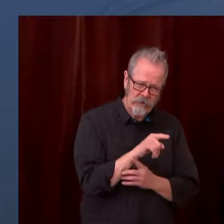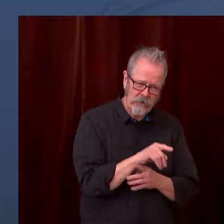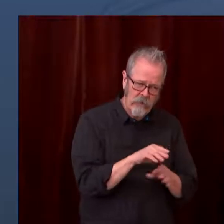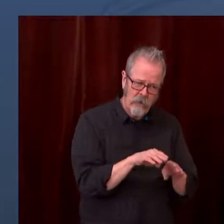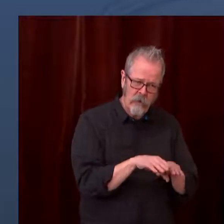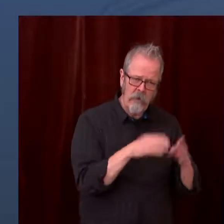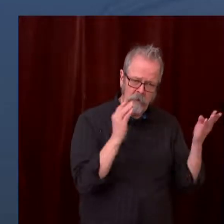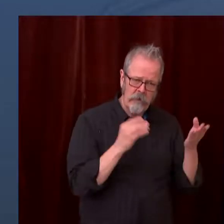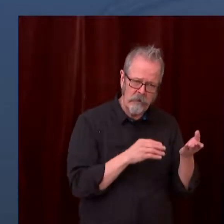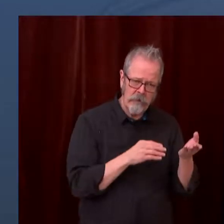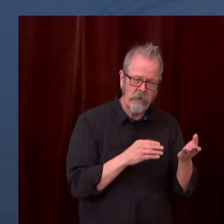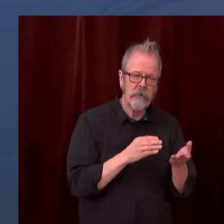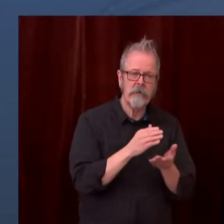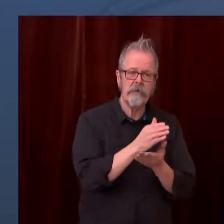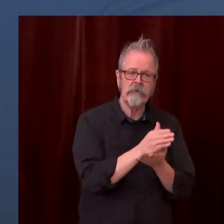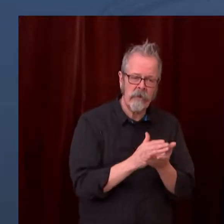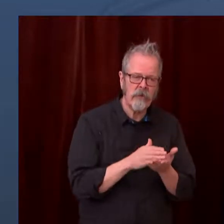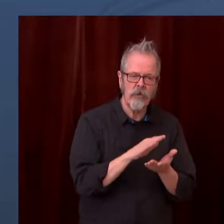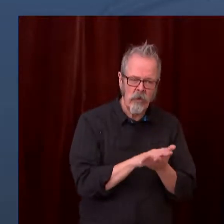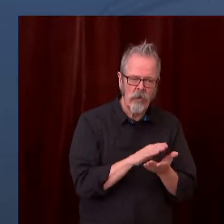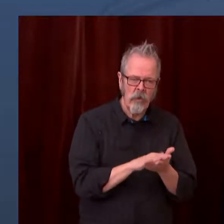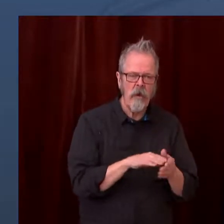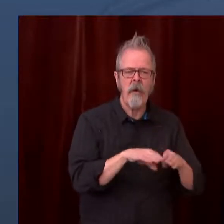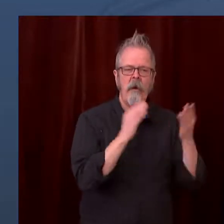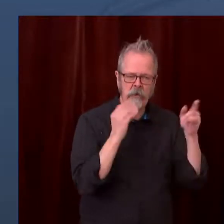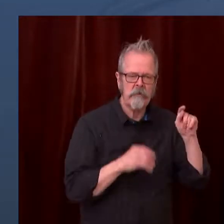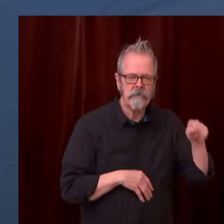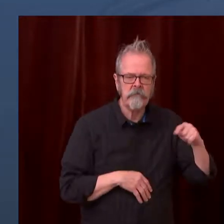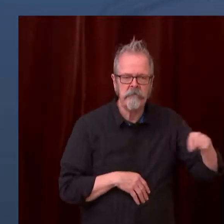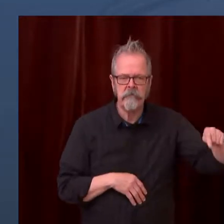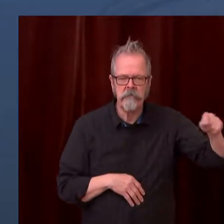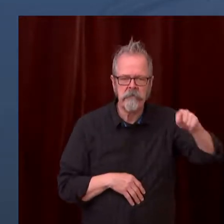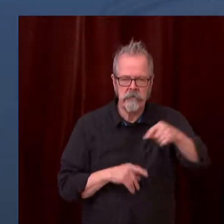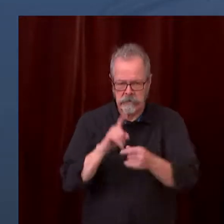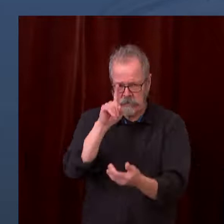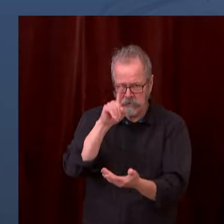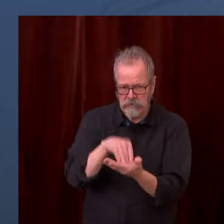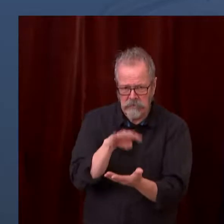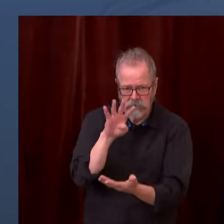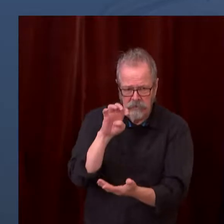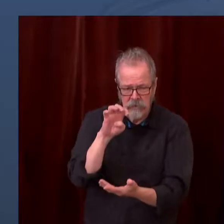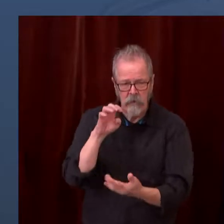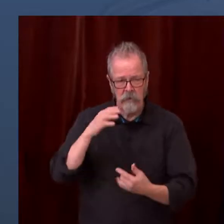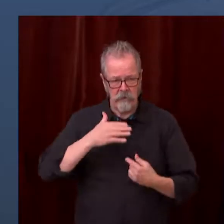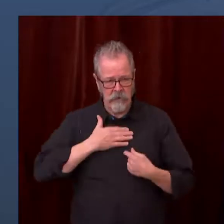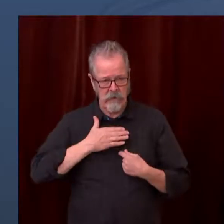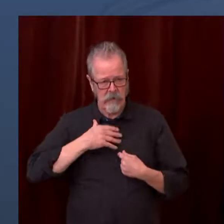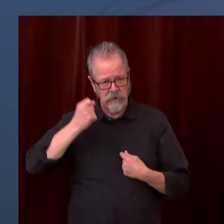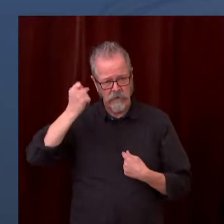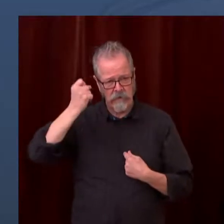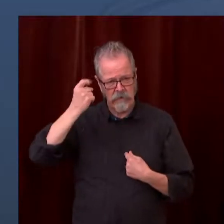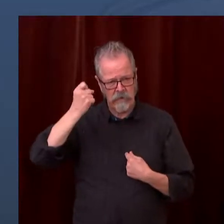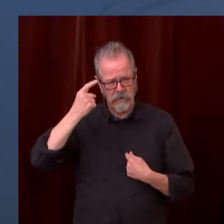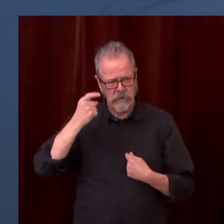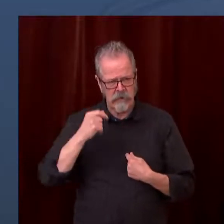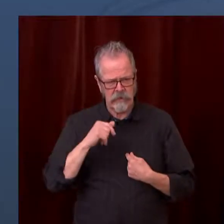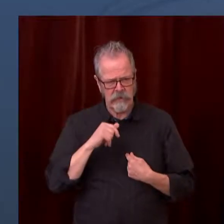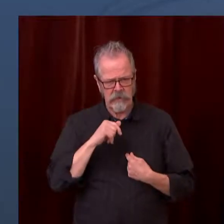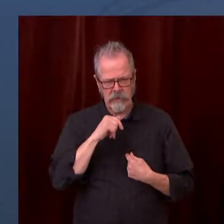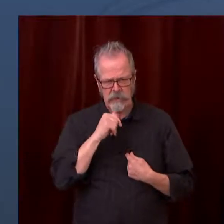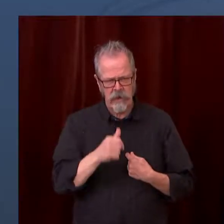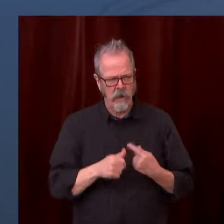multi-grade education. To my knowledge, there has not been one single school, I could be wrong, but to my